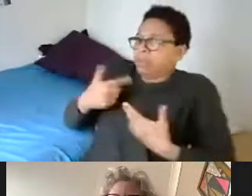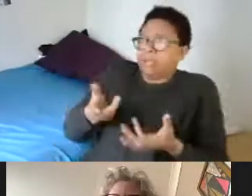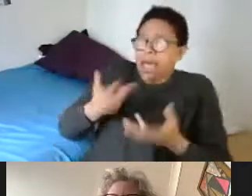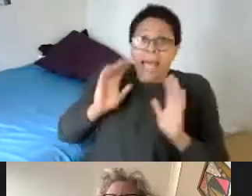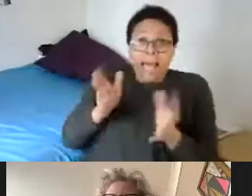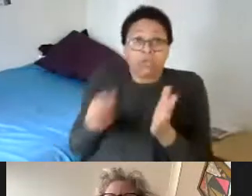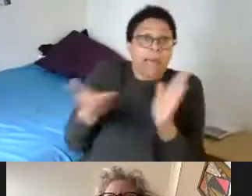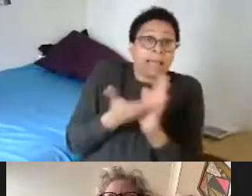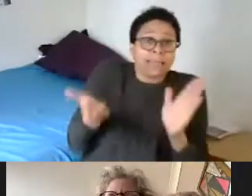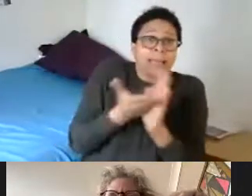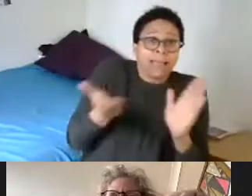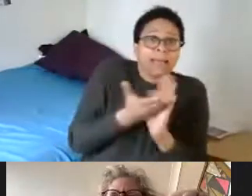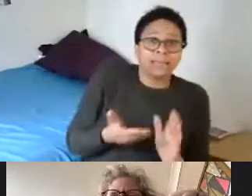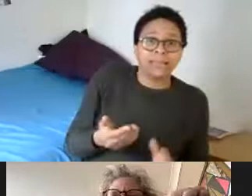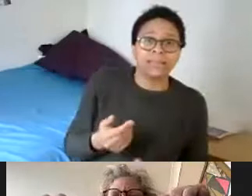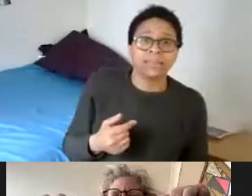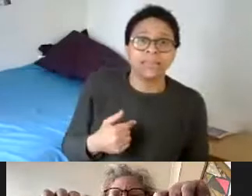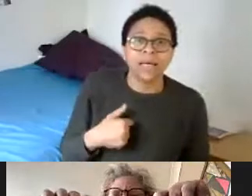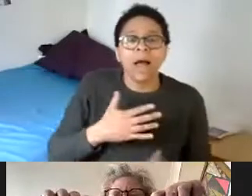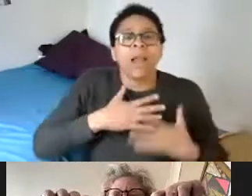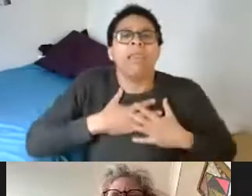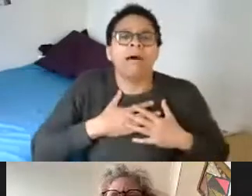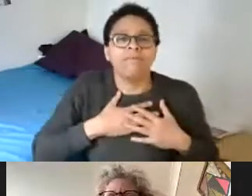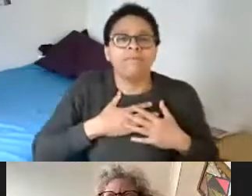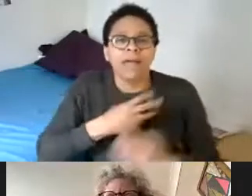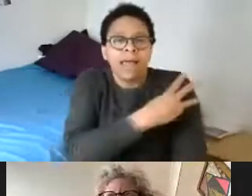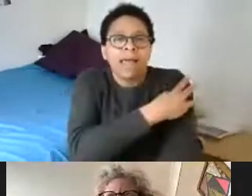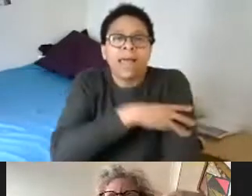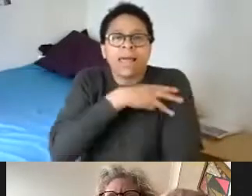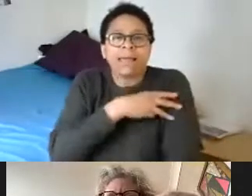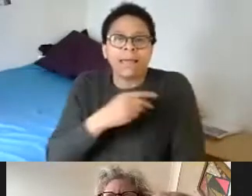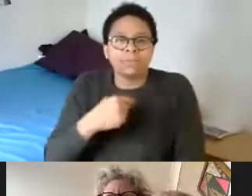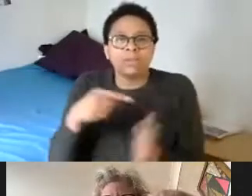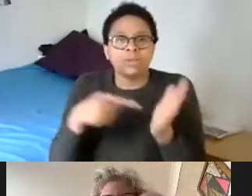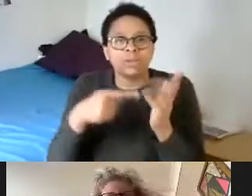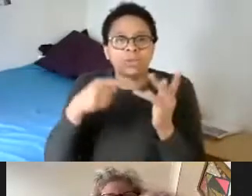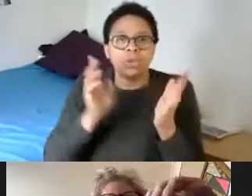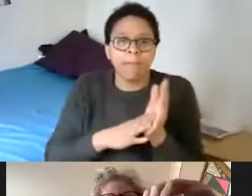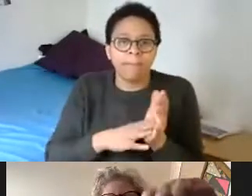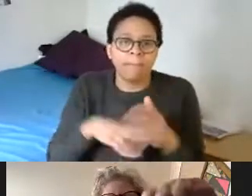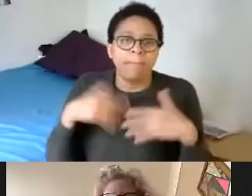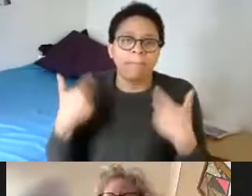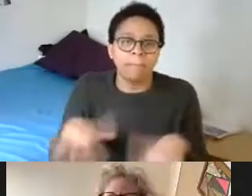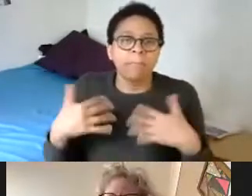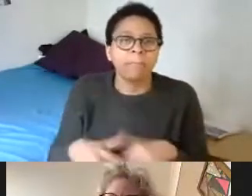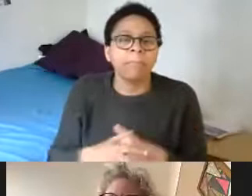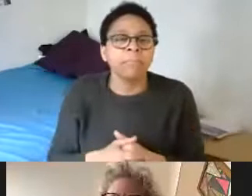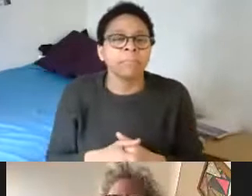okay, is about yeah. Tom. I love Captain Tom. That was back in lockdown. Yeah. And